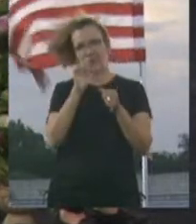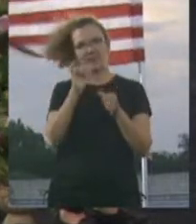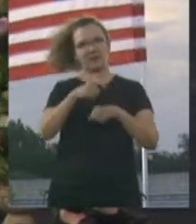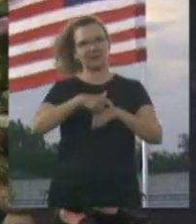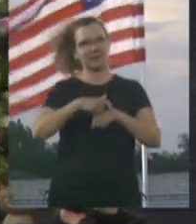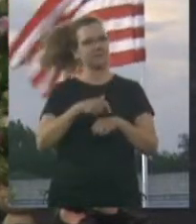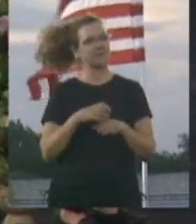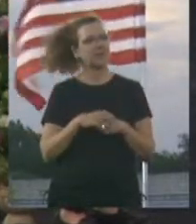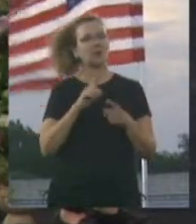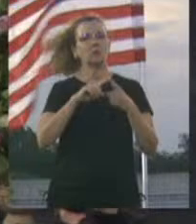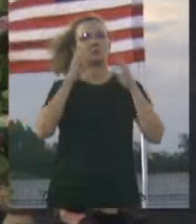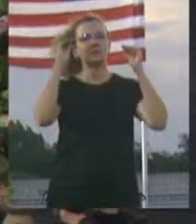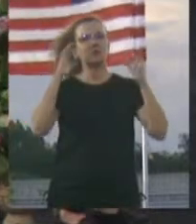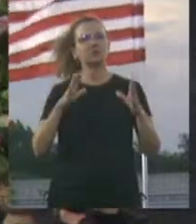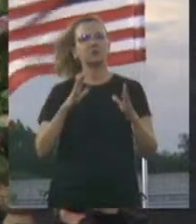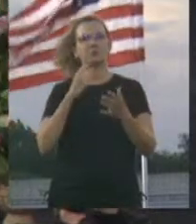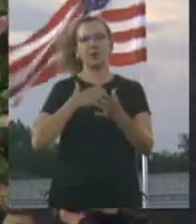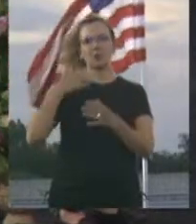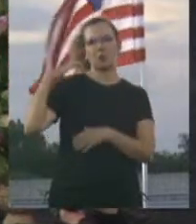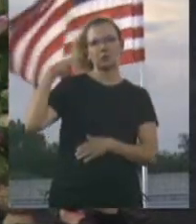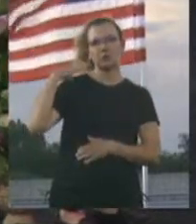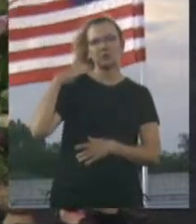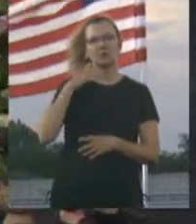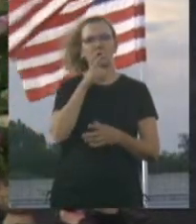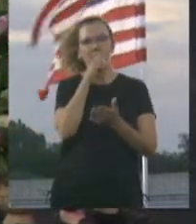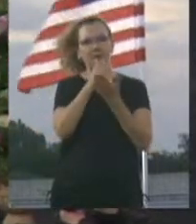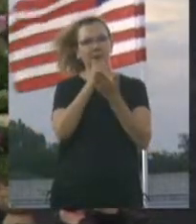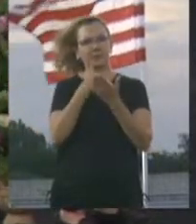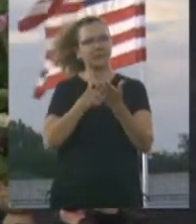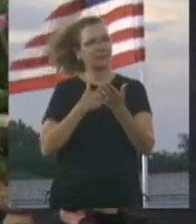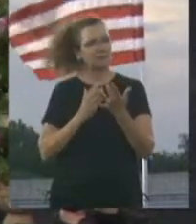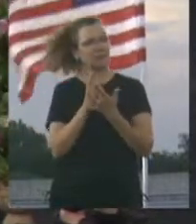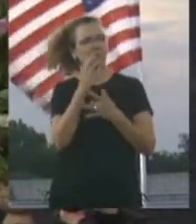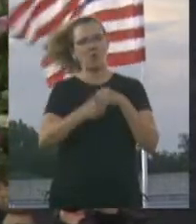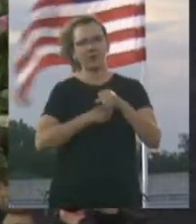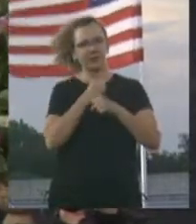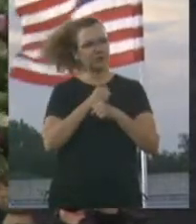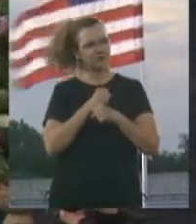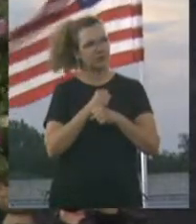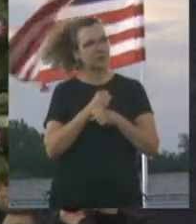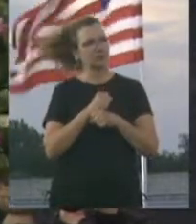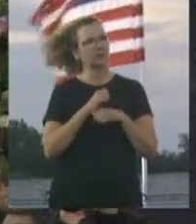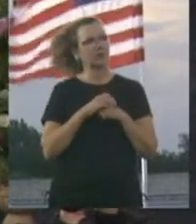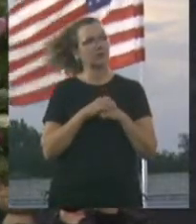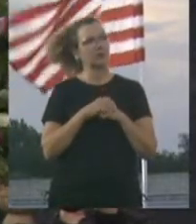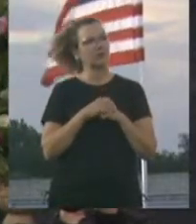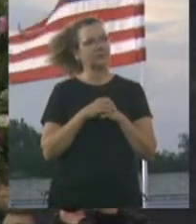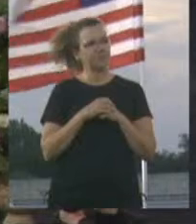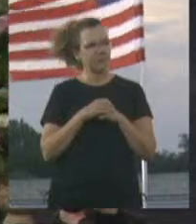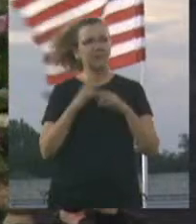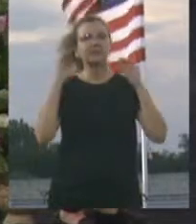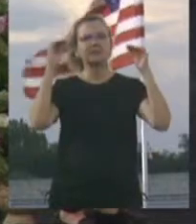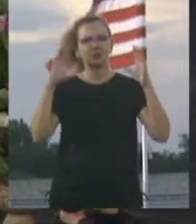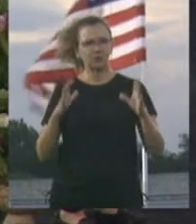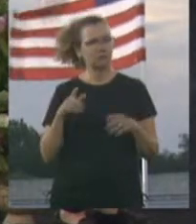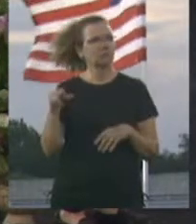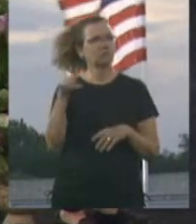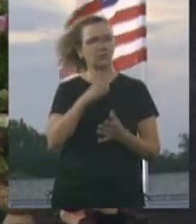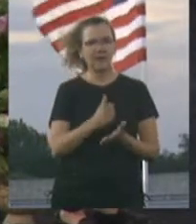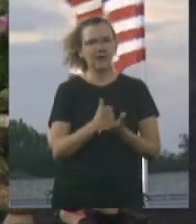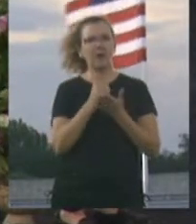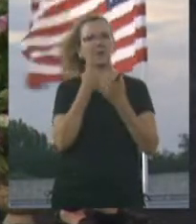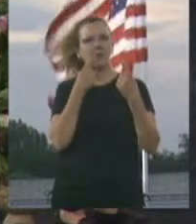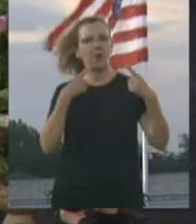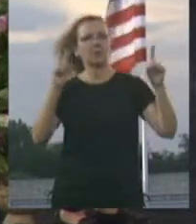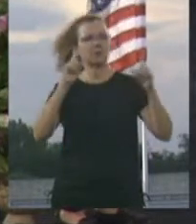coaches, who throughout the years have shown dedication to not only me, but every student who enters our school. Teachers, you have accomplished what you